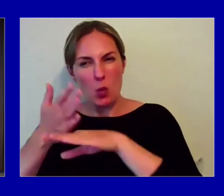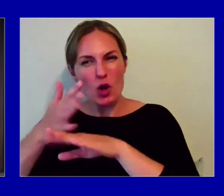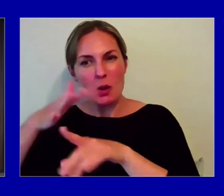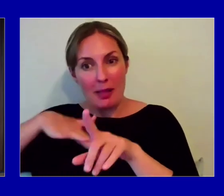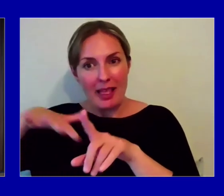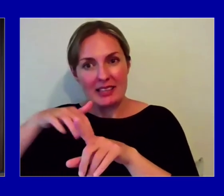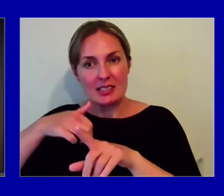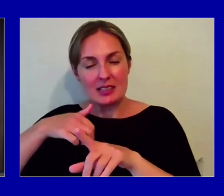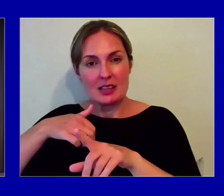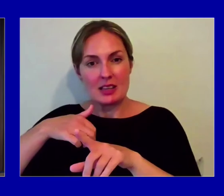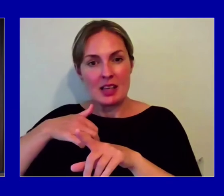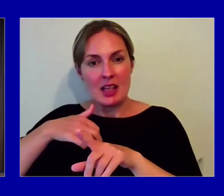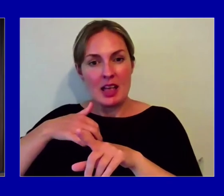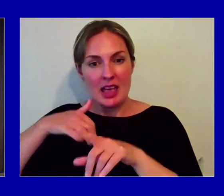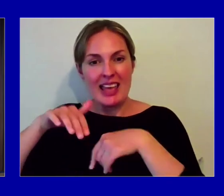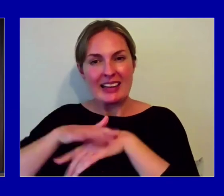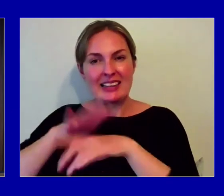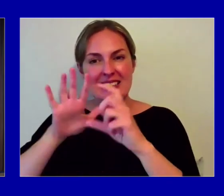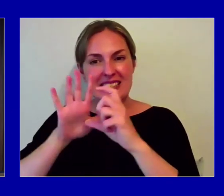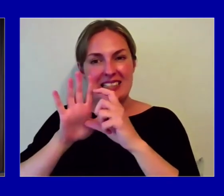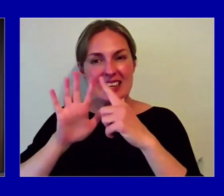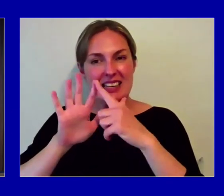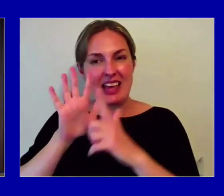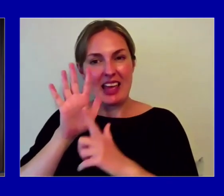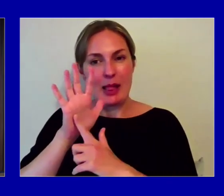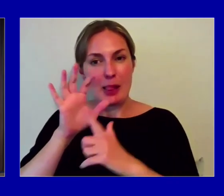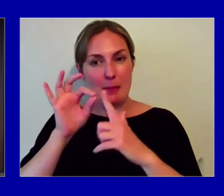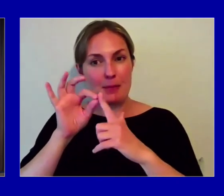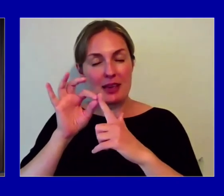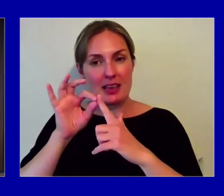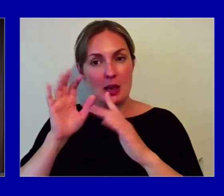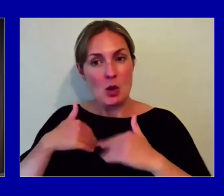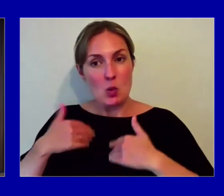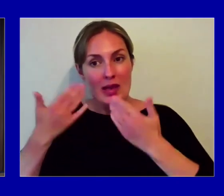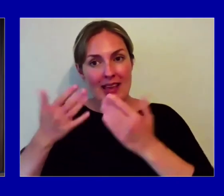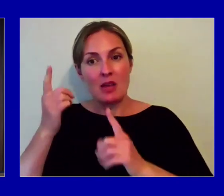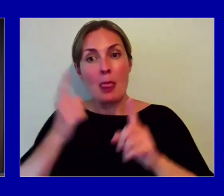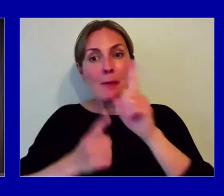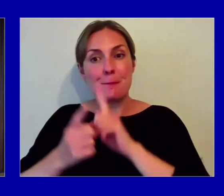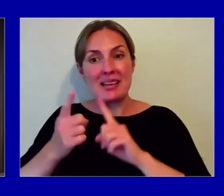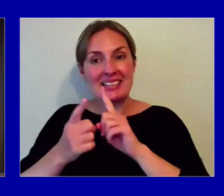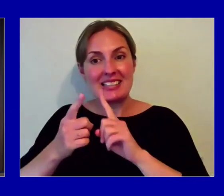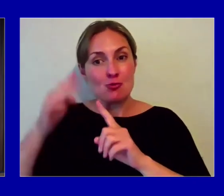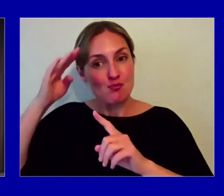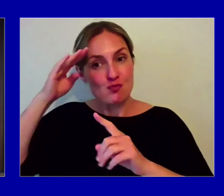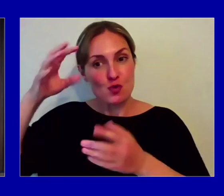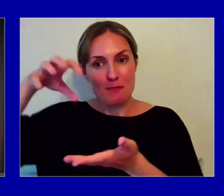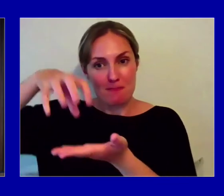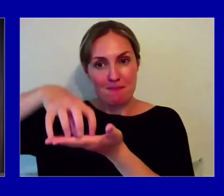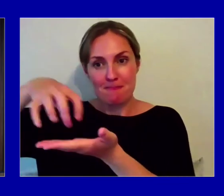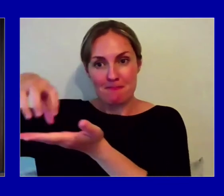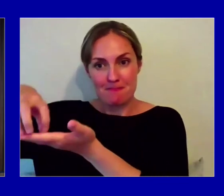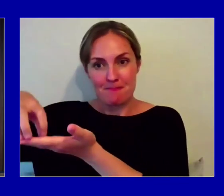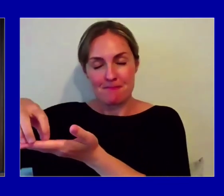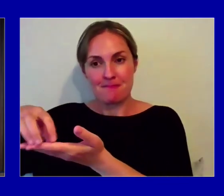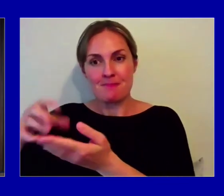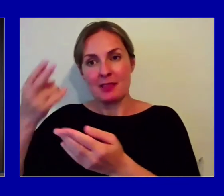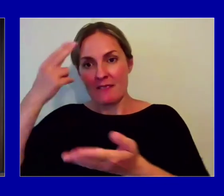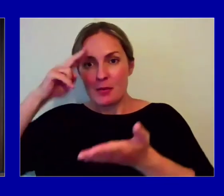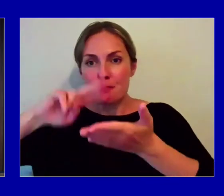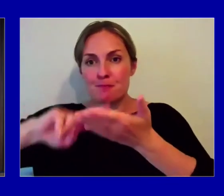I guess it's all that acknowledgement. And that's what we're really after is acknowledging the past and what was there, looking at that